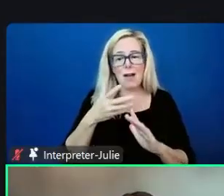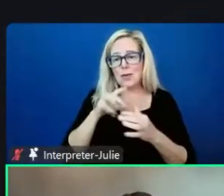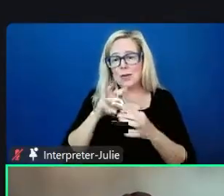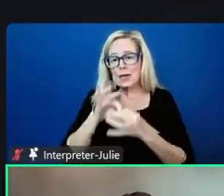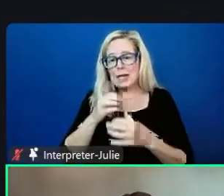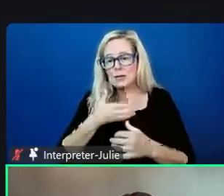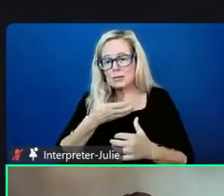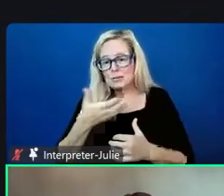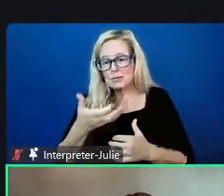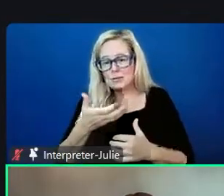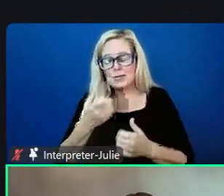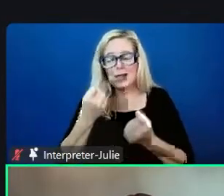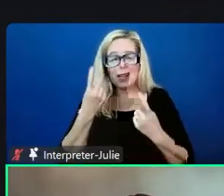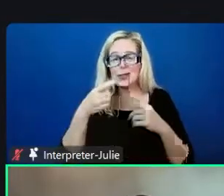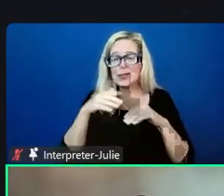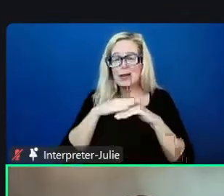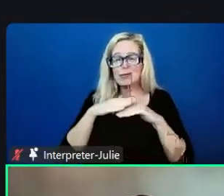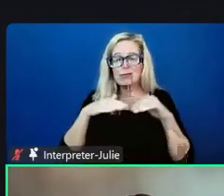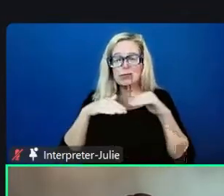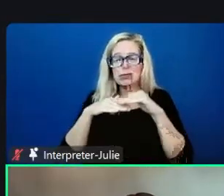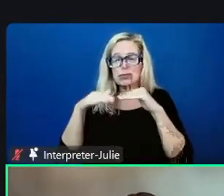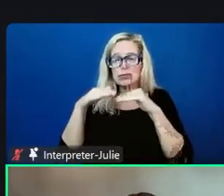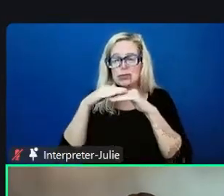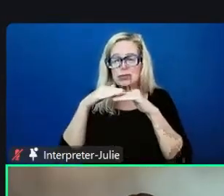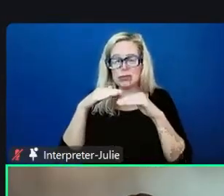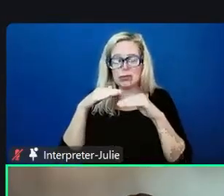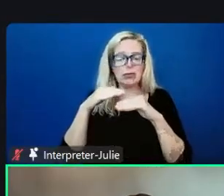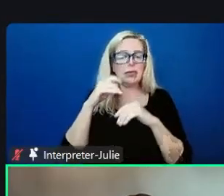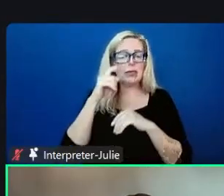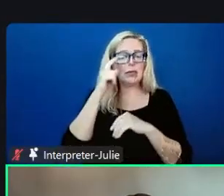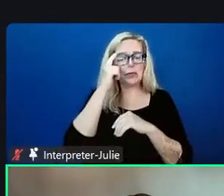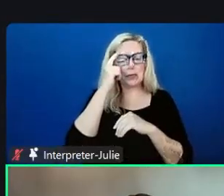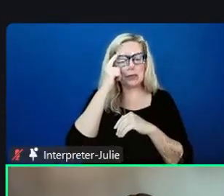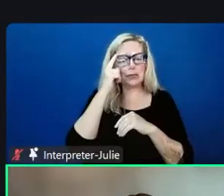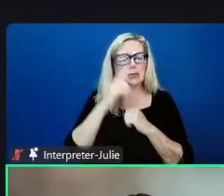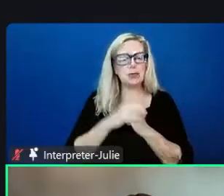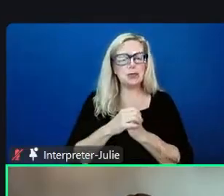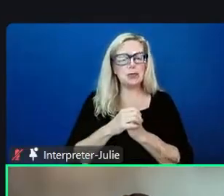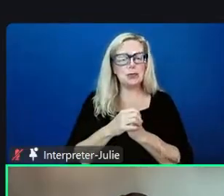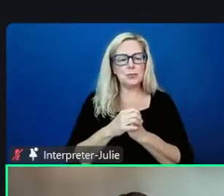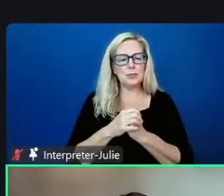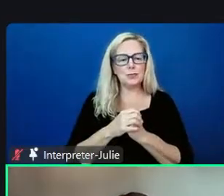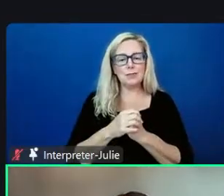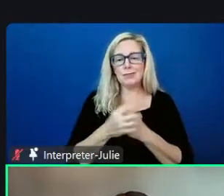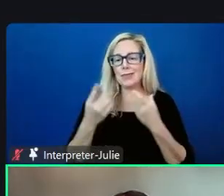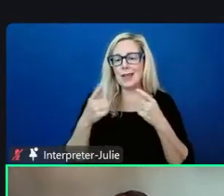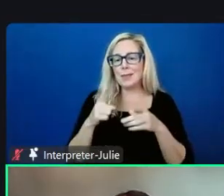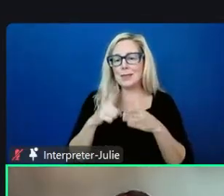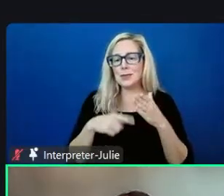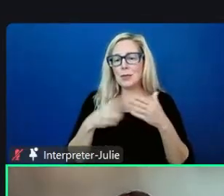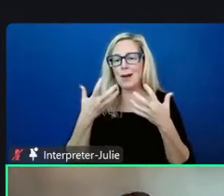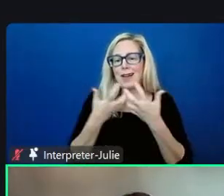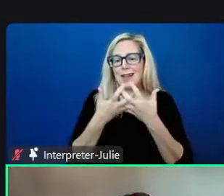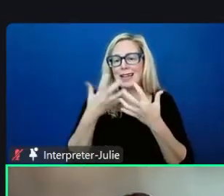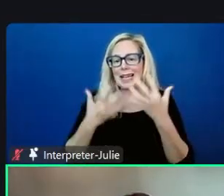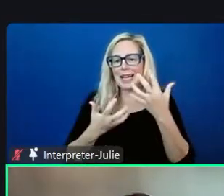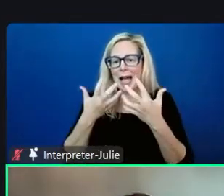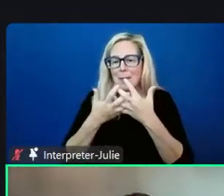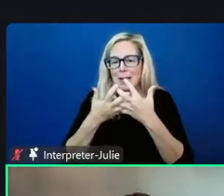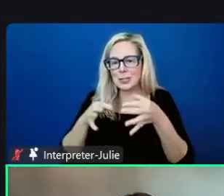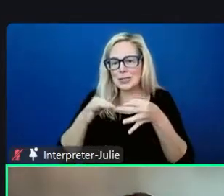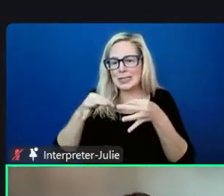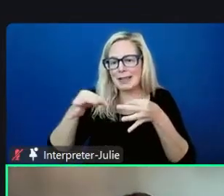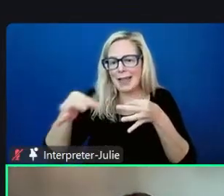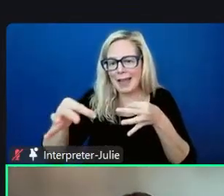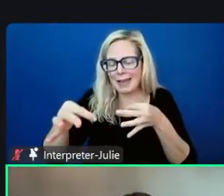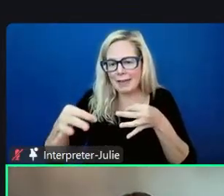other. So to get deeper into them, accommodations are often delayed and inconsistent. And what's important here is that